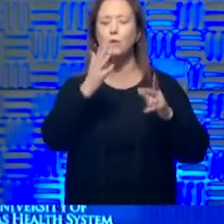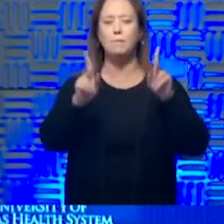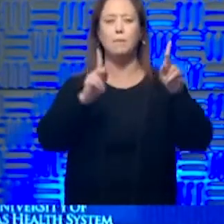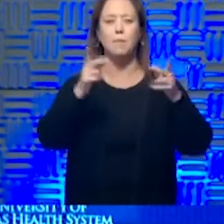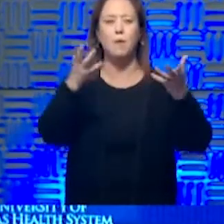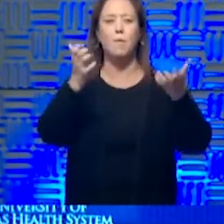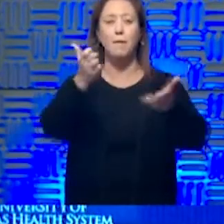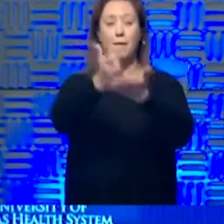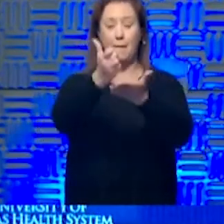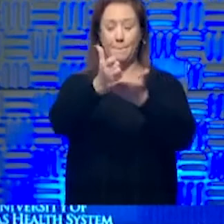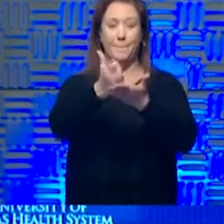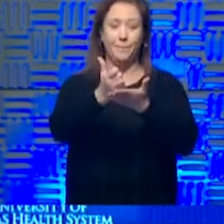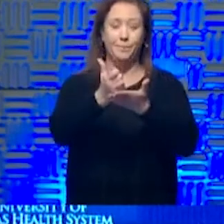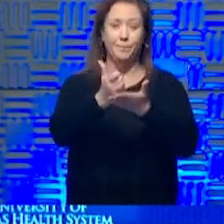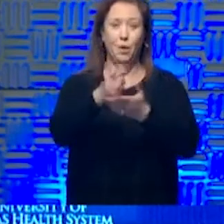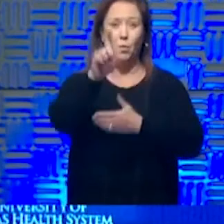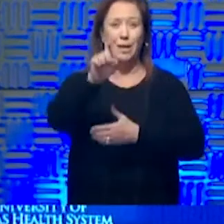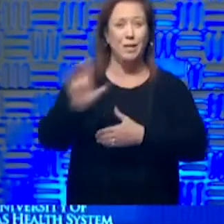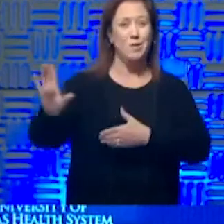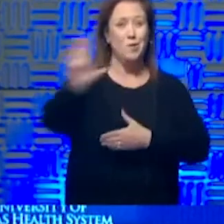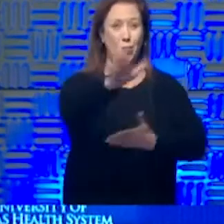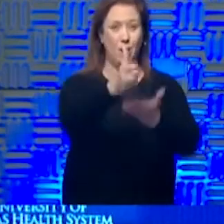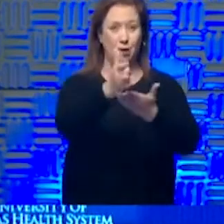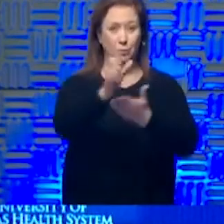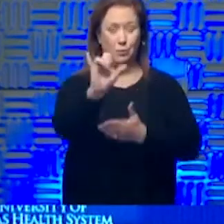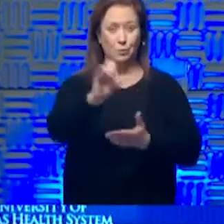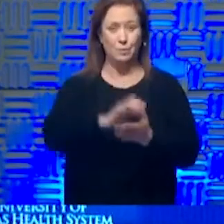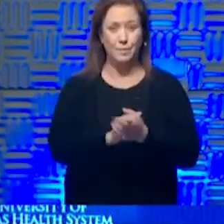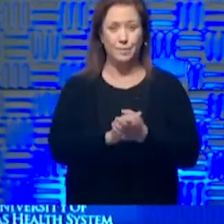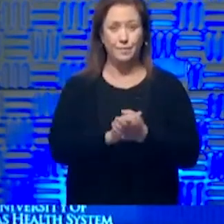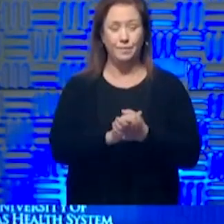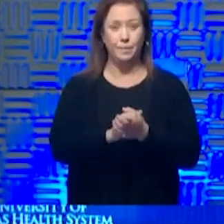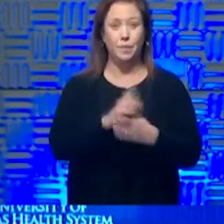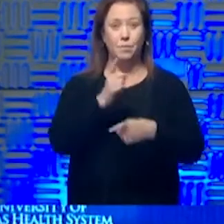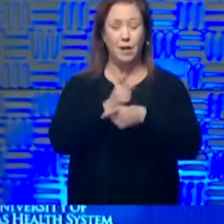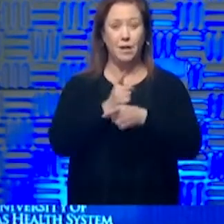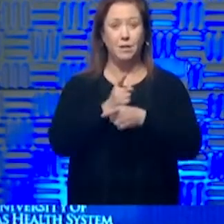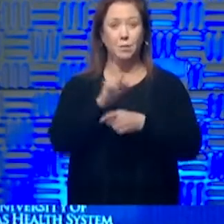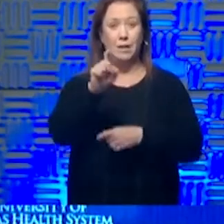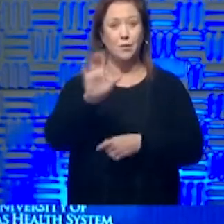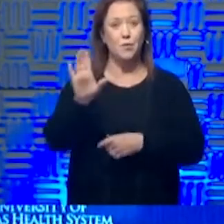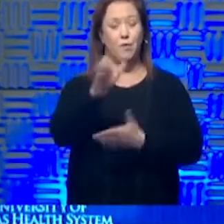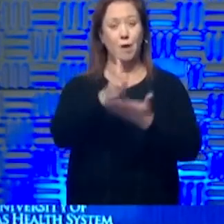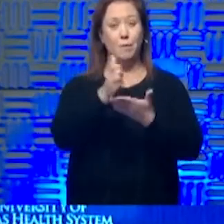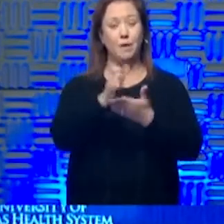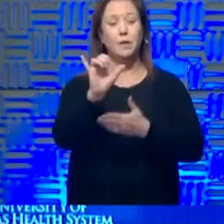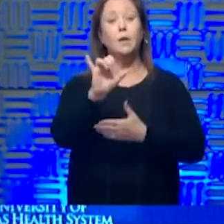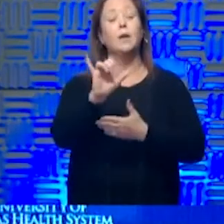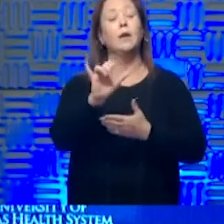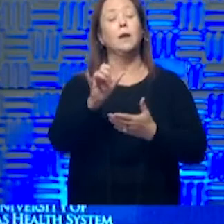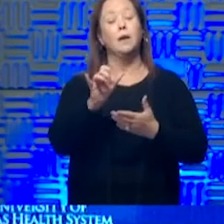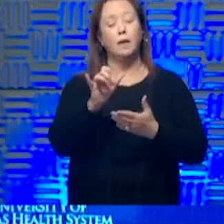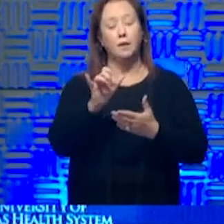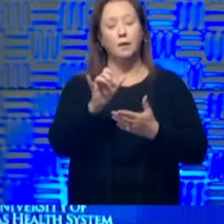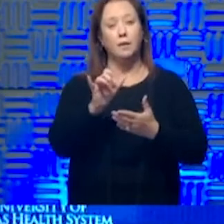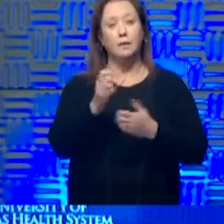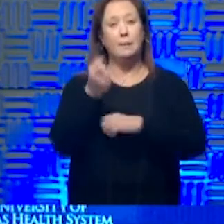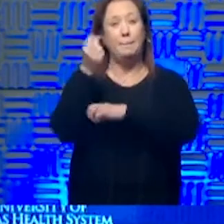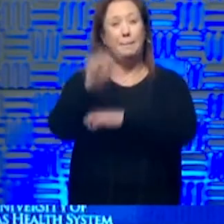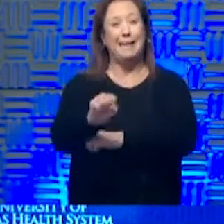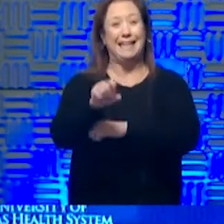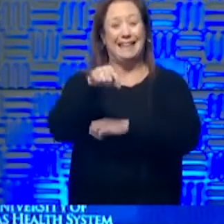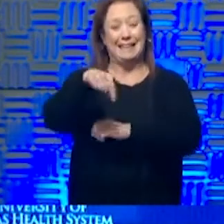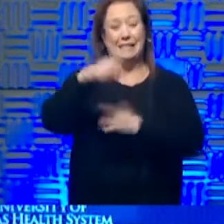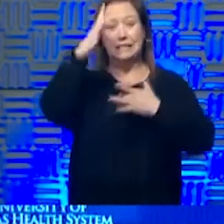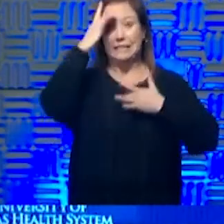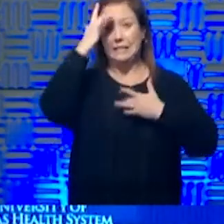help. We need your help as well, right? We need your help as well. The way to beat coronavirus,